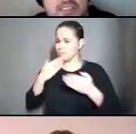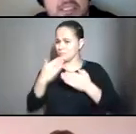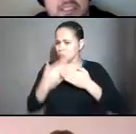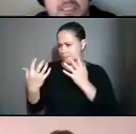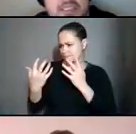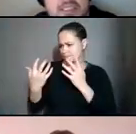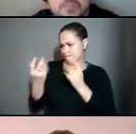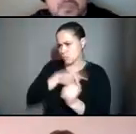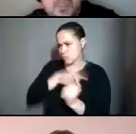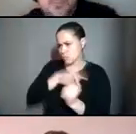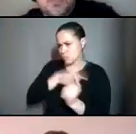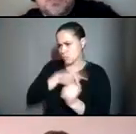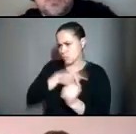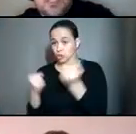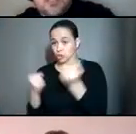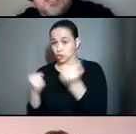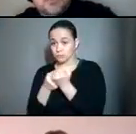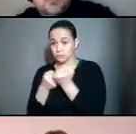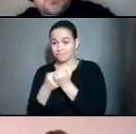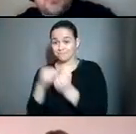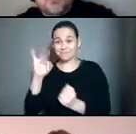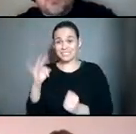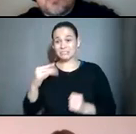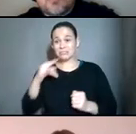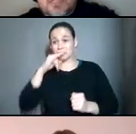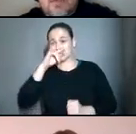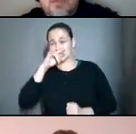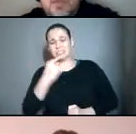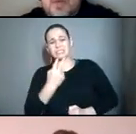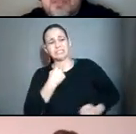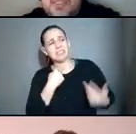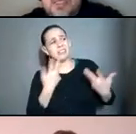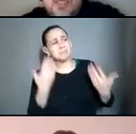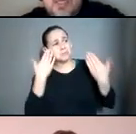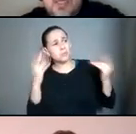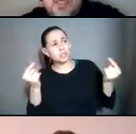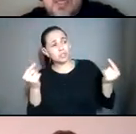If your child gets stuck, remind them to use the help or hint button.